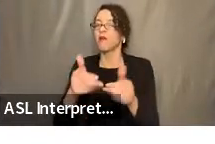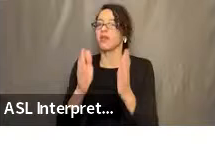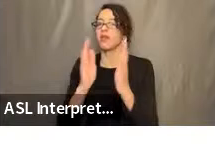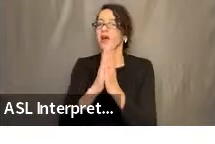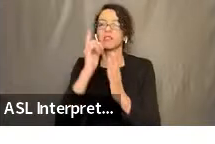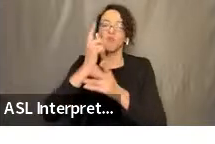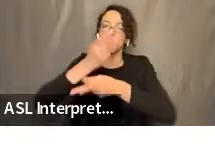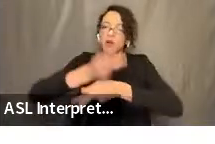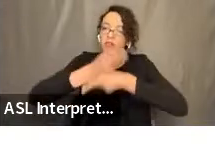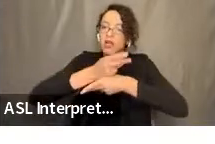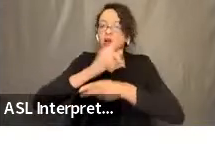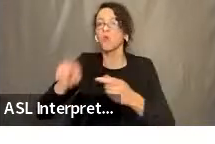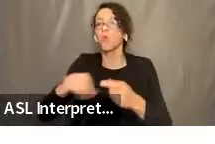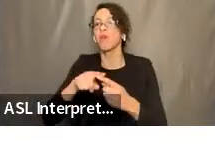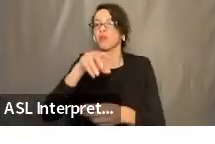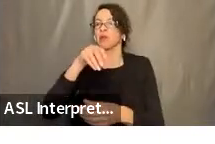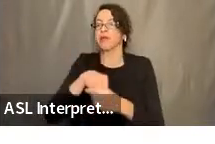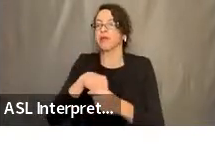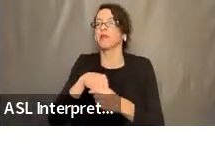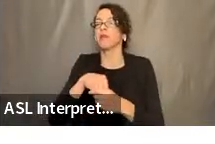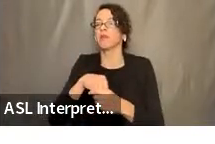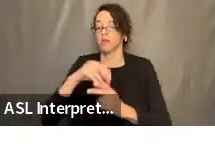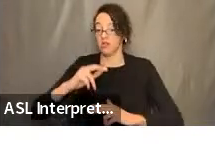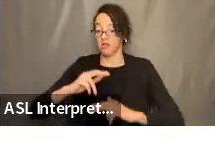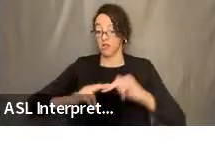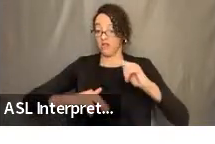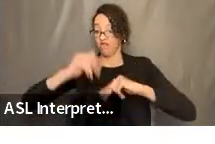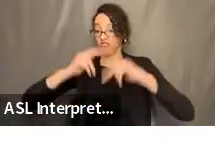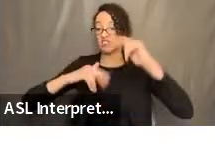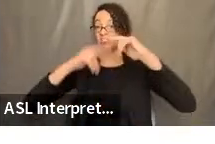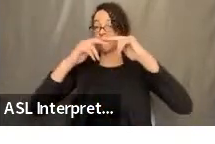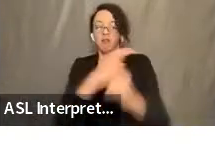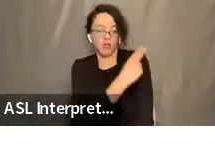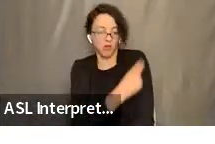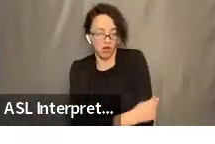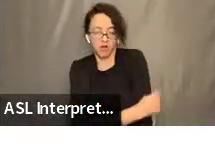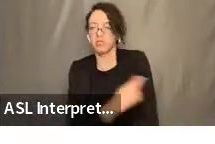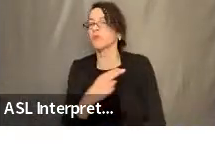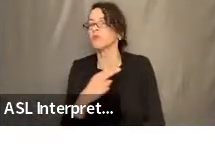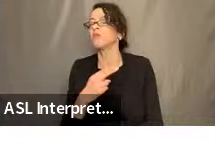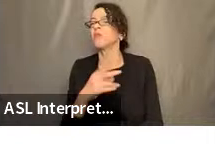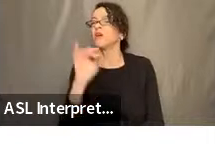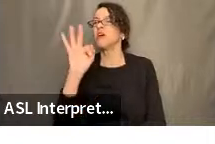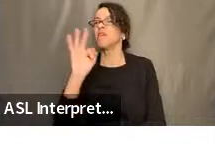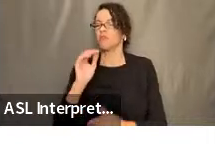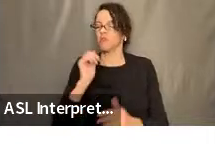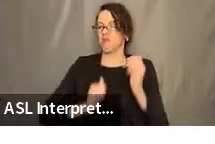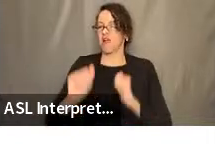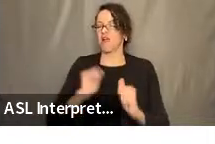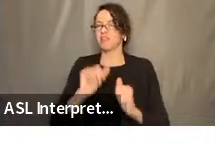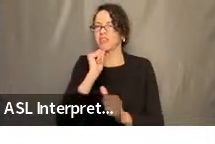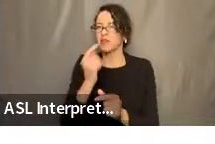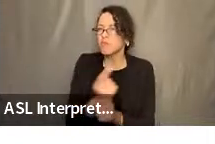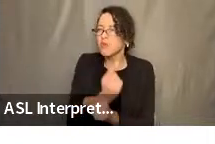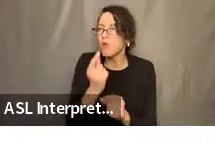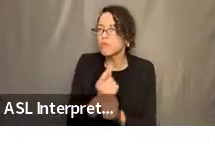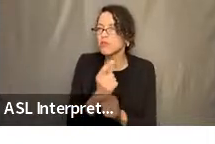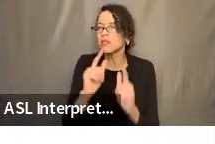facility are acting inappropriately, etc. How do we get these people